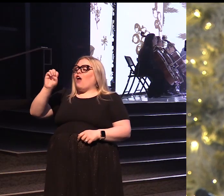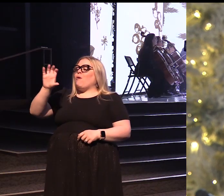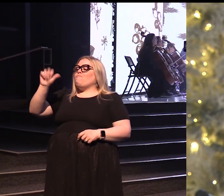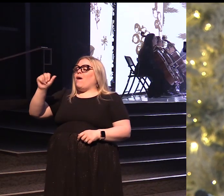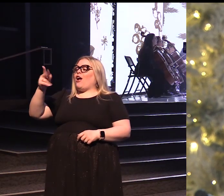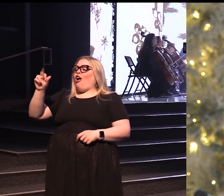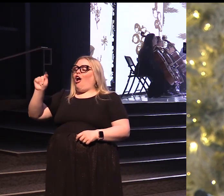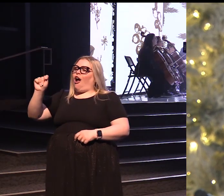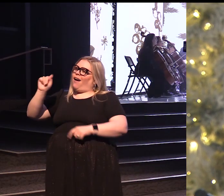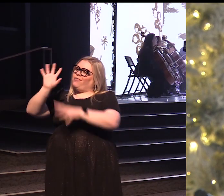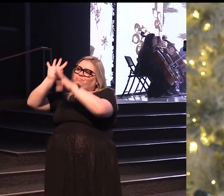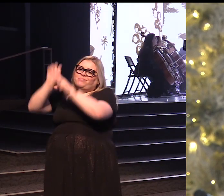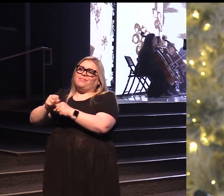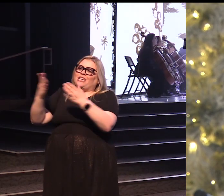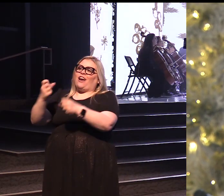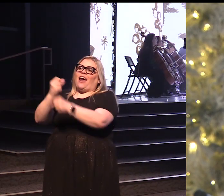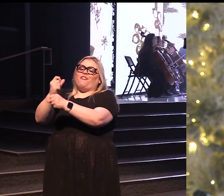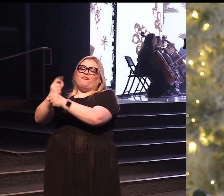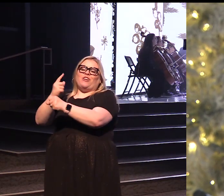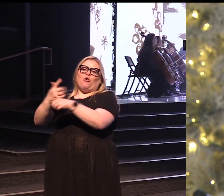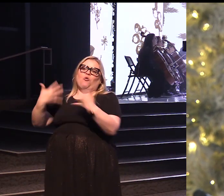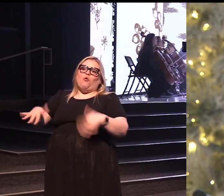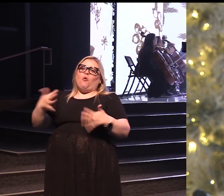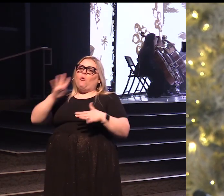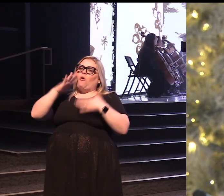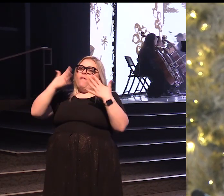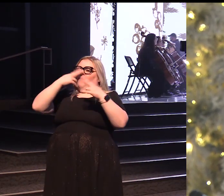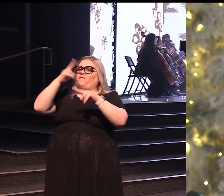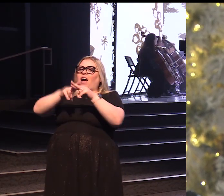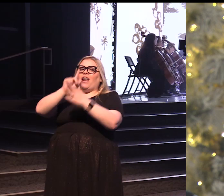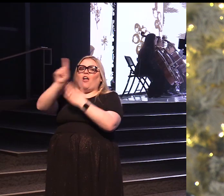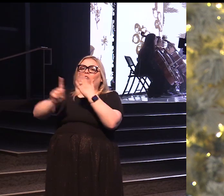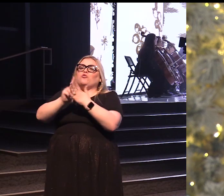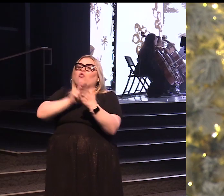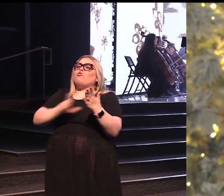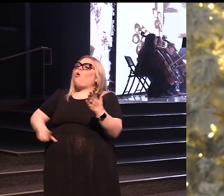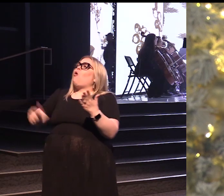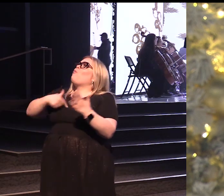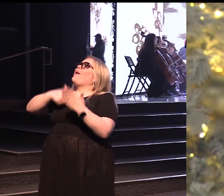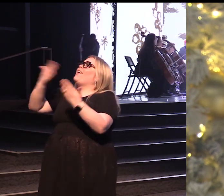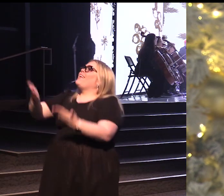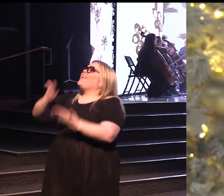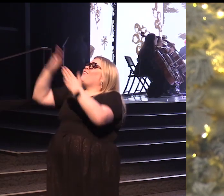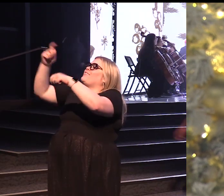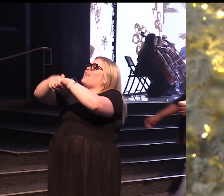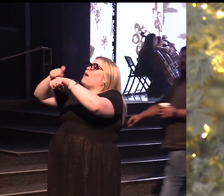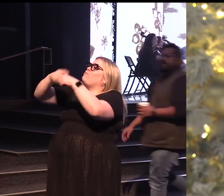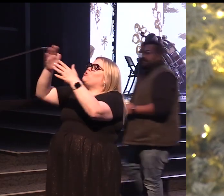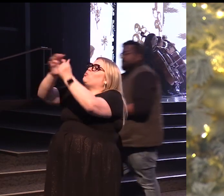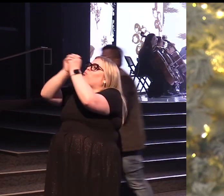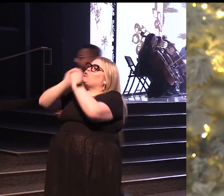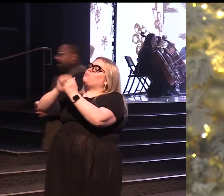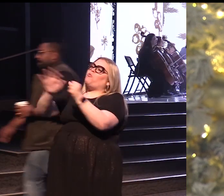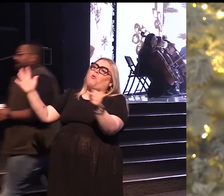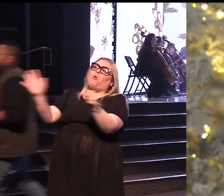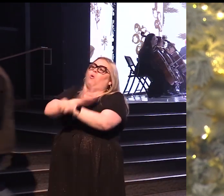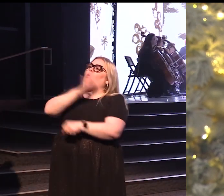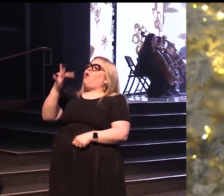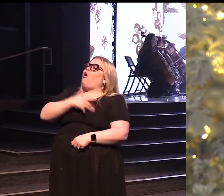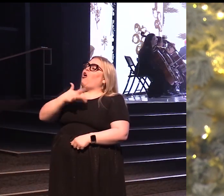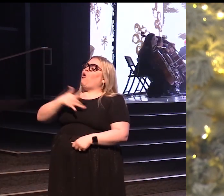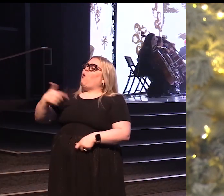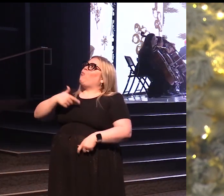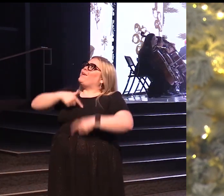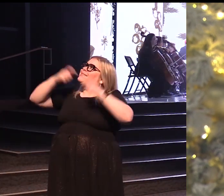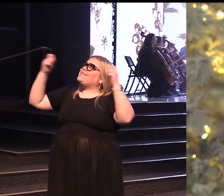Holy Night. You don't want to miss that. We're going to have a great hour together. Lord, we just give this time to you. We want to worship you with all of our hearts. Lord, we